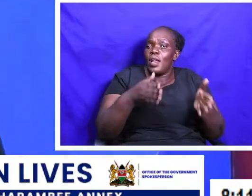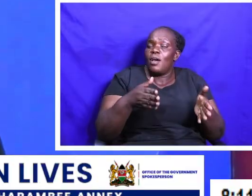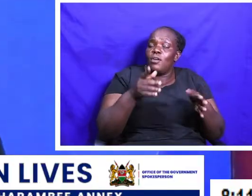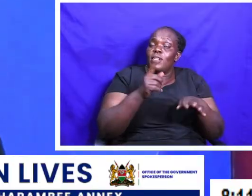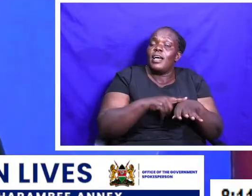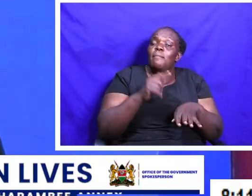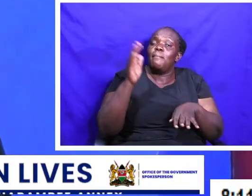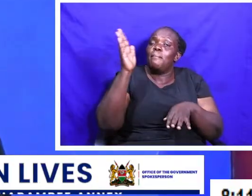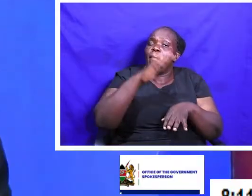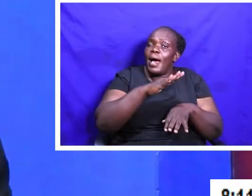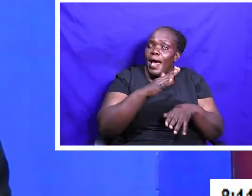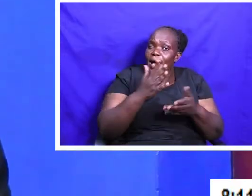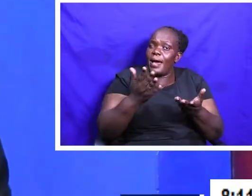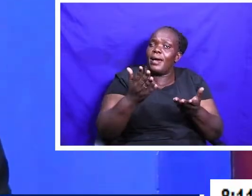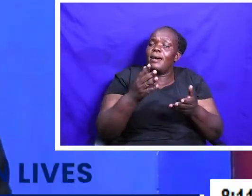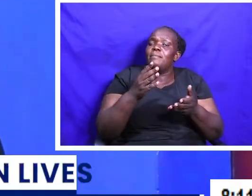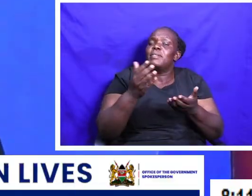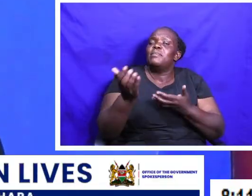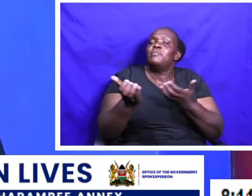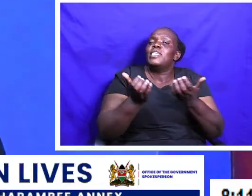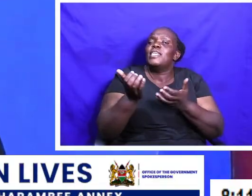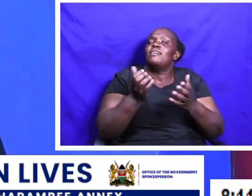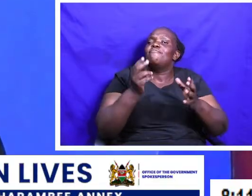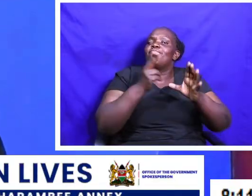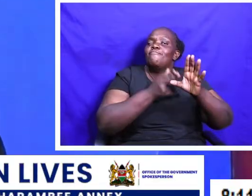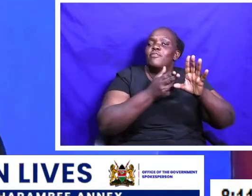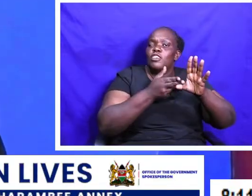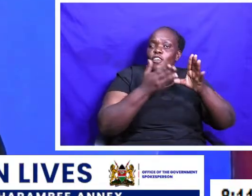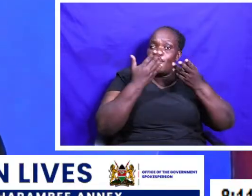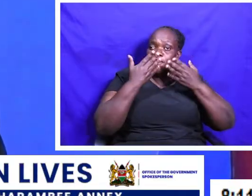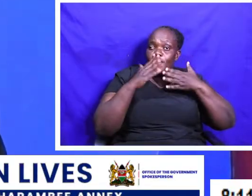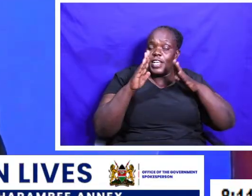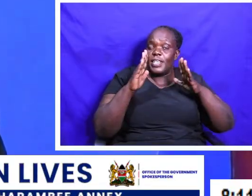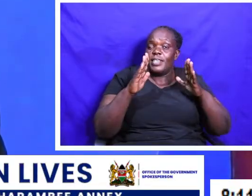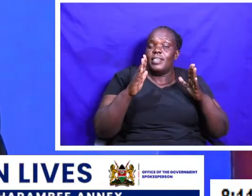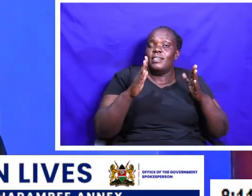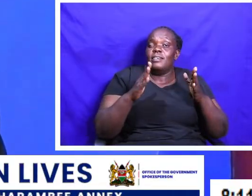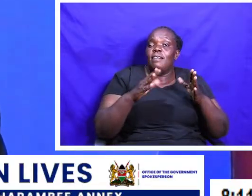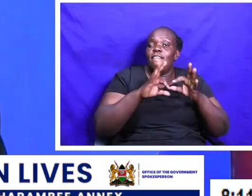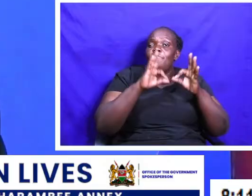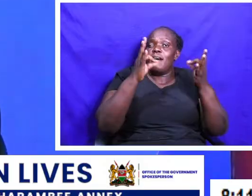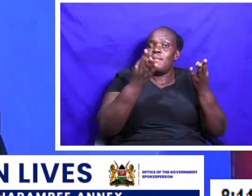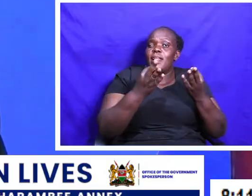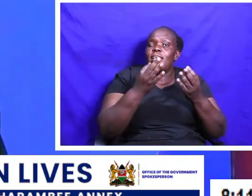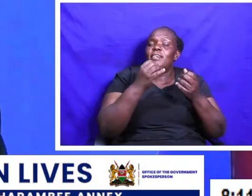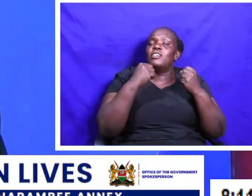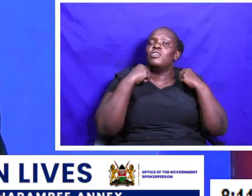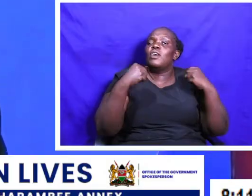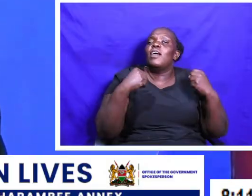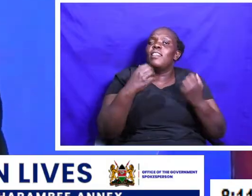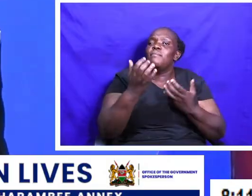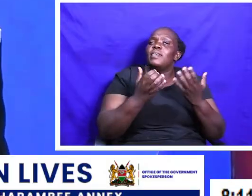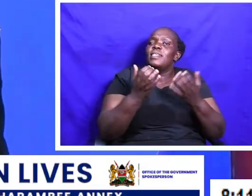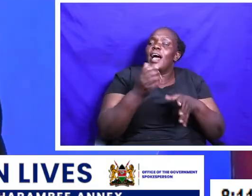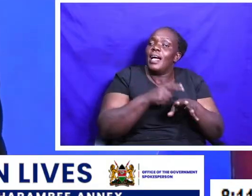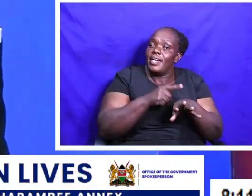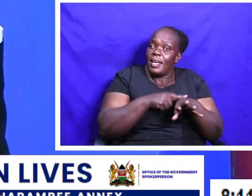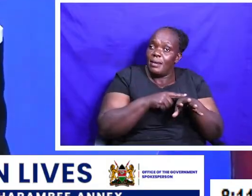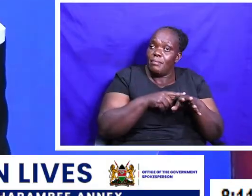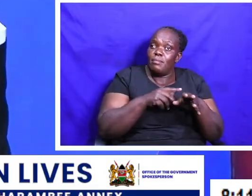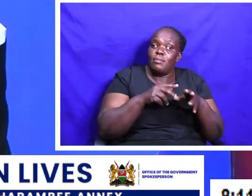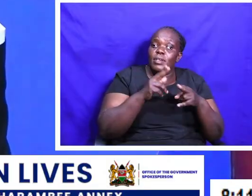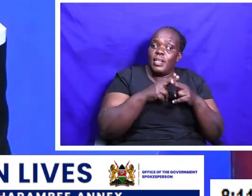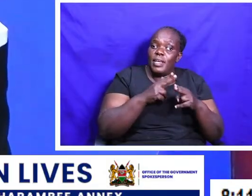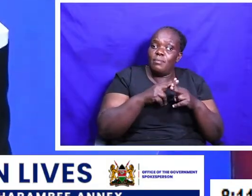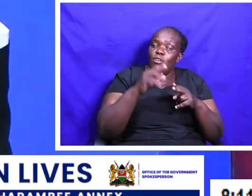Now when I came back, I got into business, and you know that has been our family trade anyway. You know, there's a time when